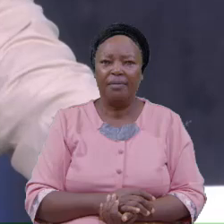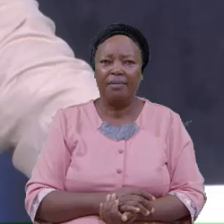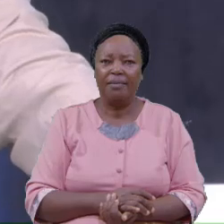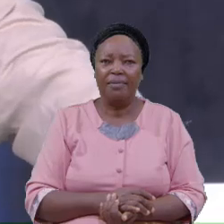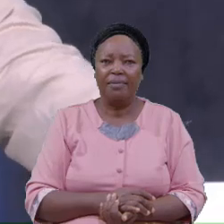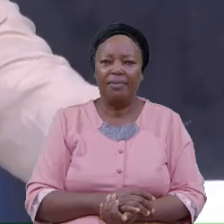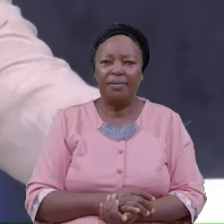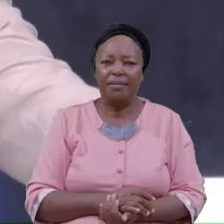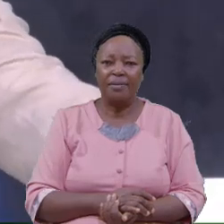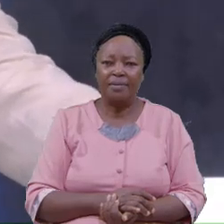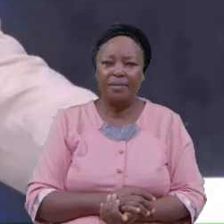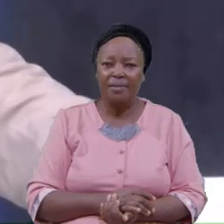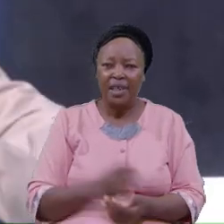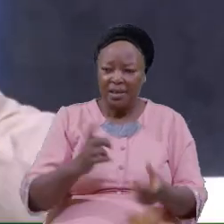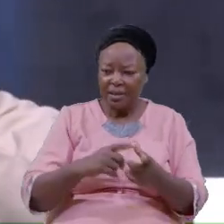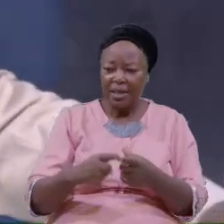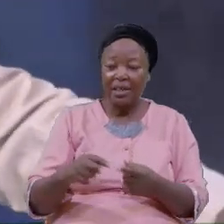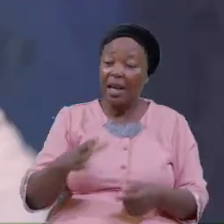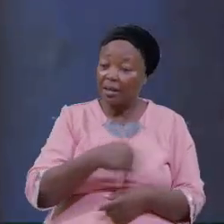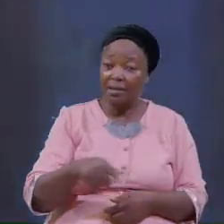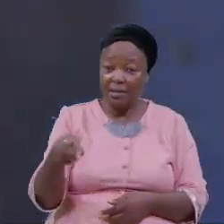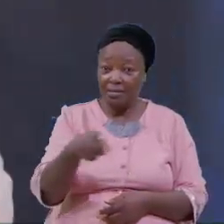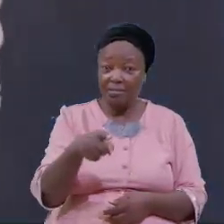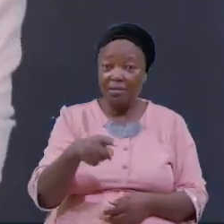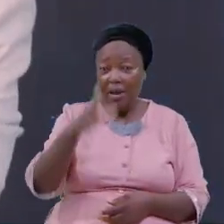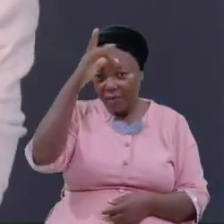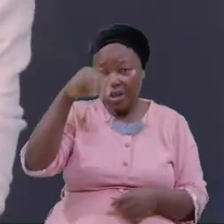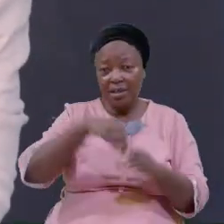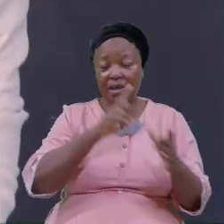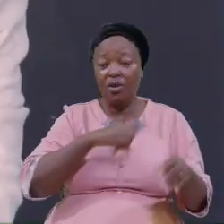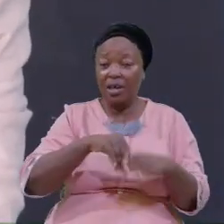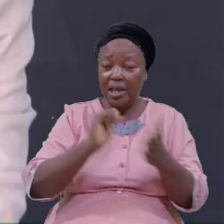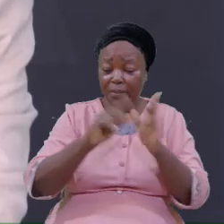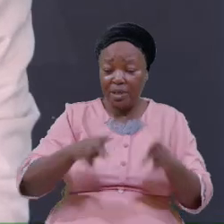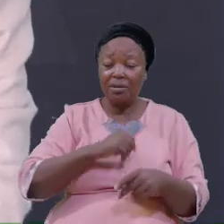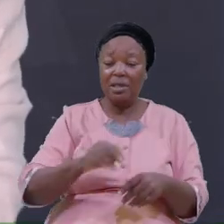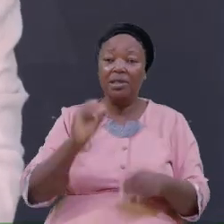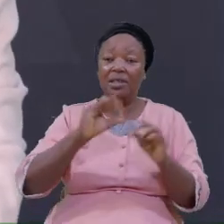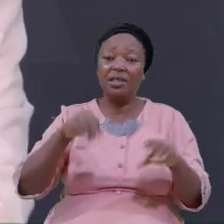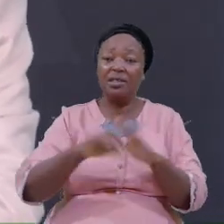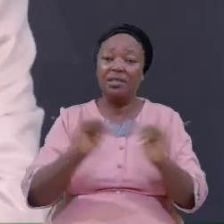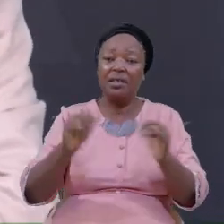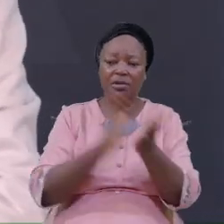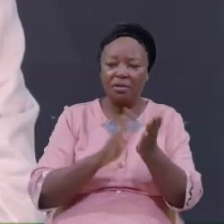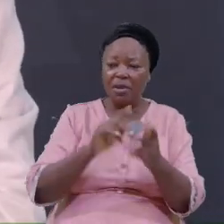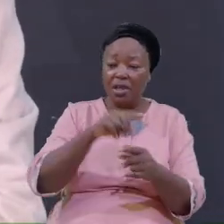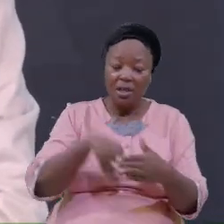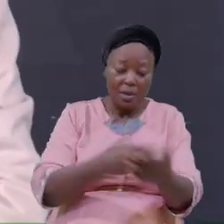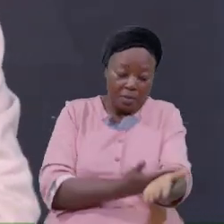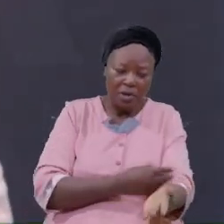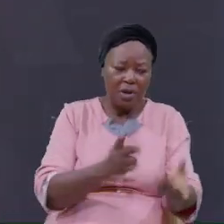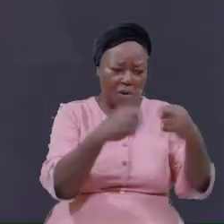And we're teaching in the same school. In the morning, when he's coming like that, I'll say, good morning.